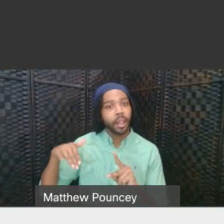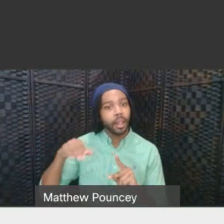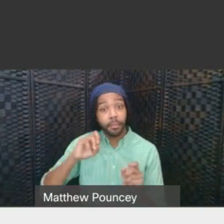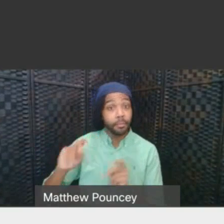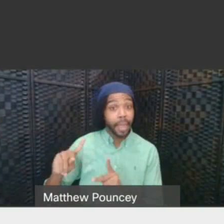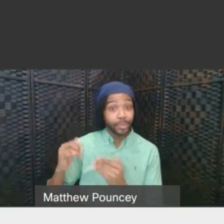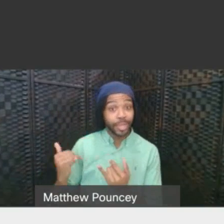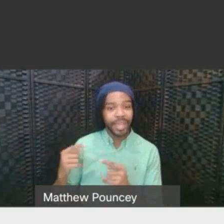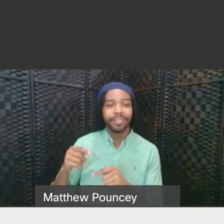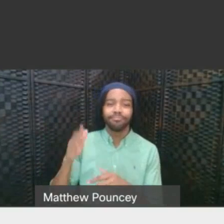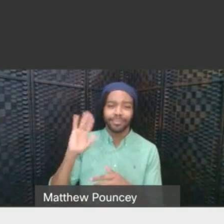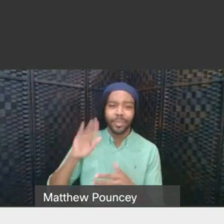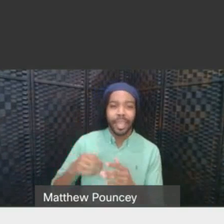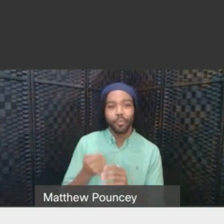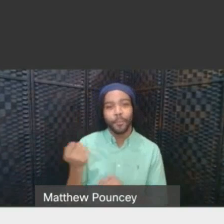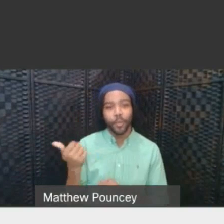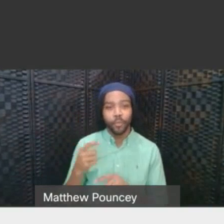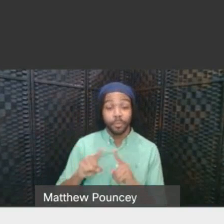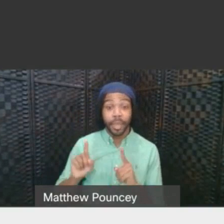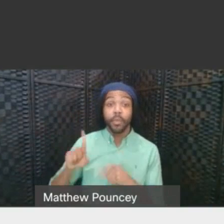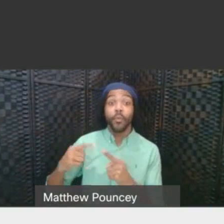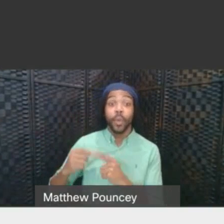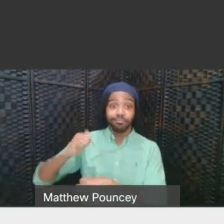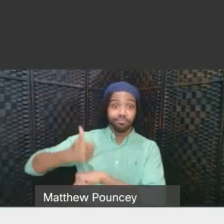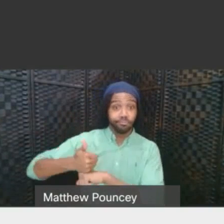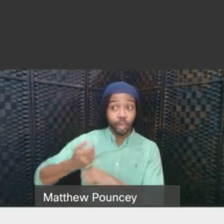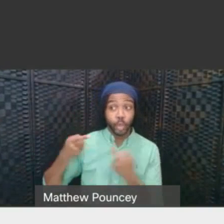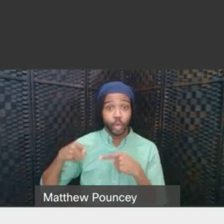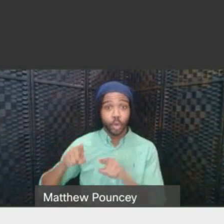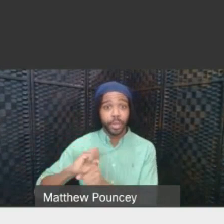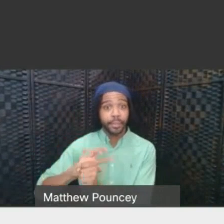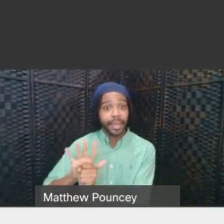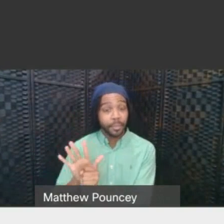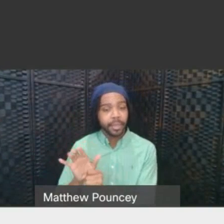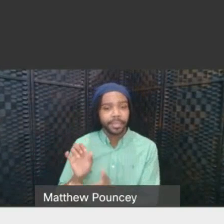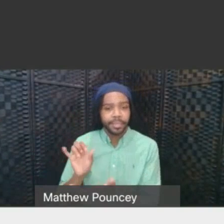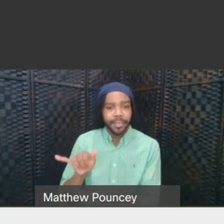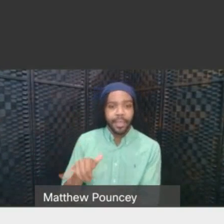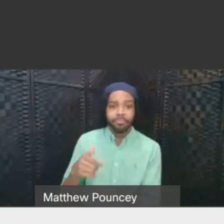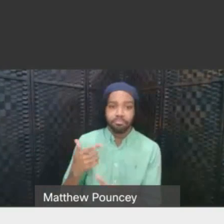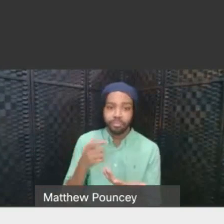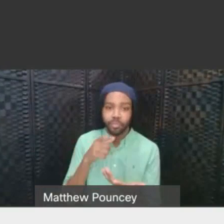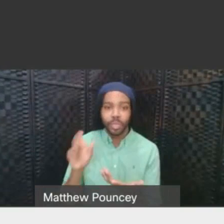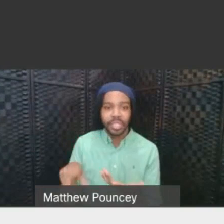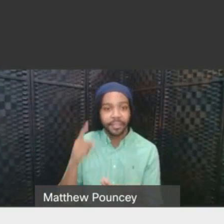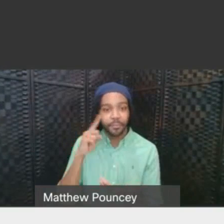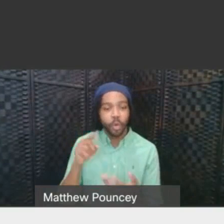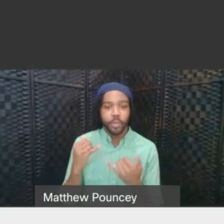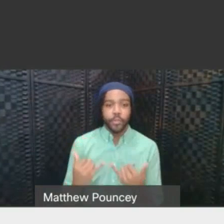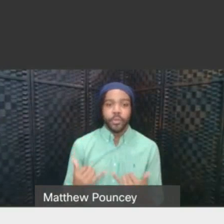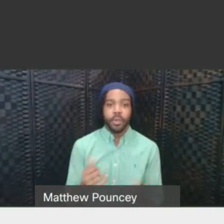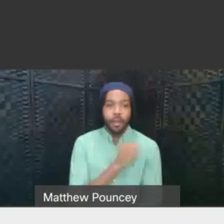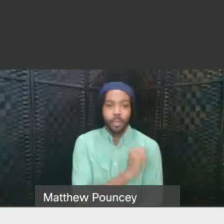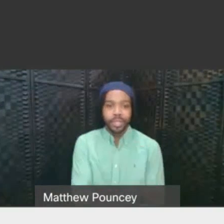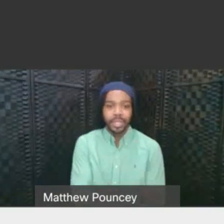had removed it. As long as it was in place during the pandemic, um, there was not the need for a current